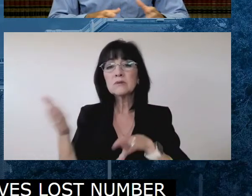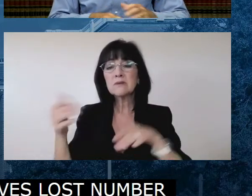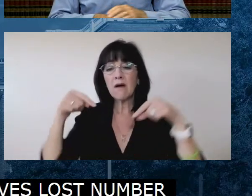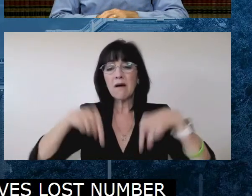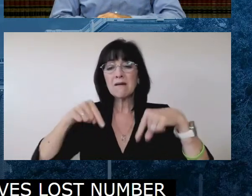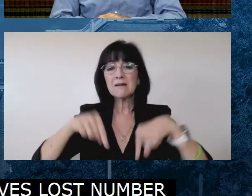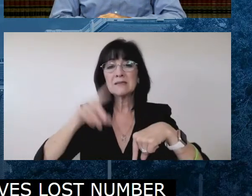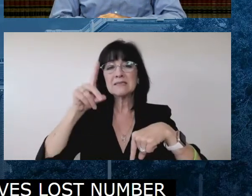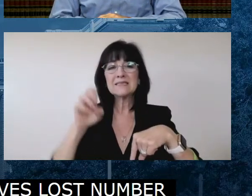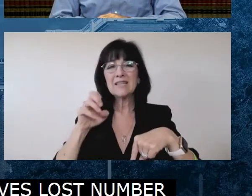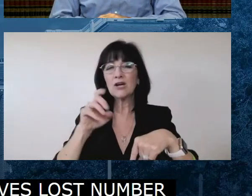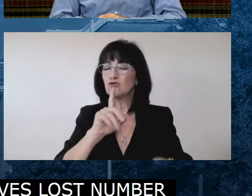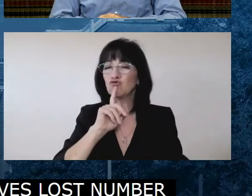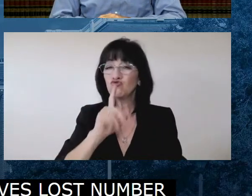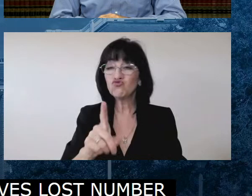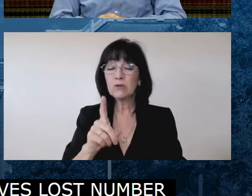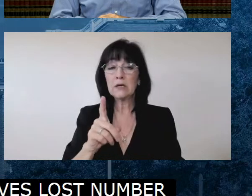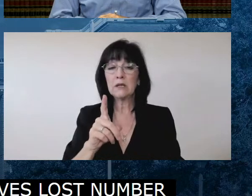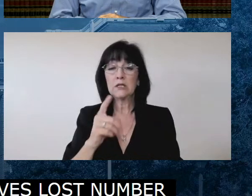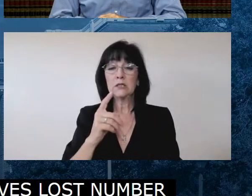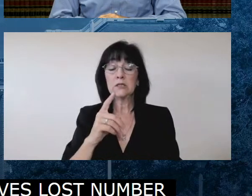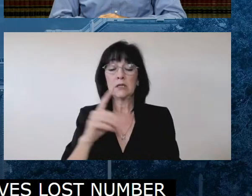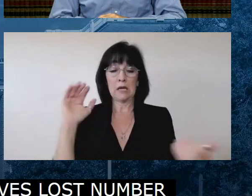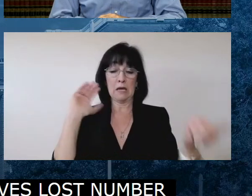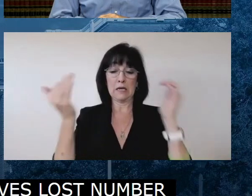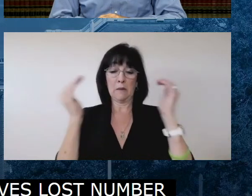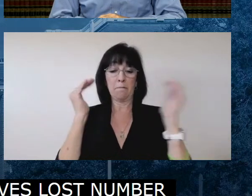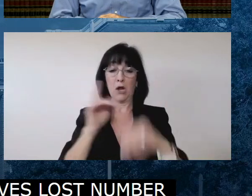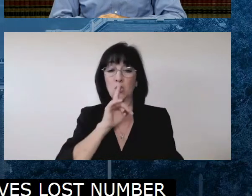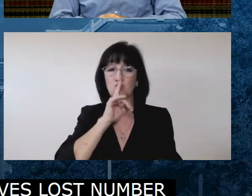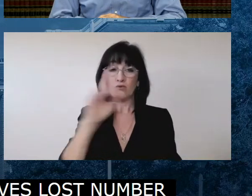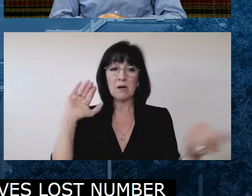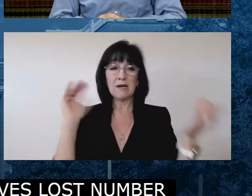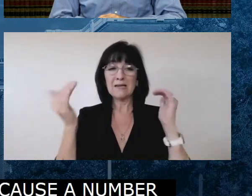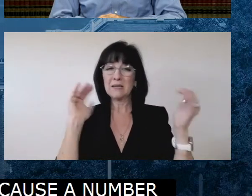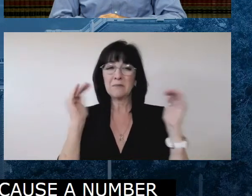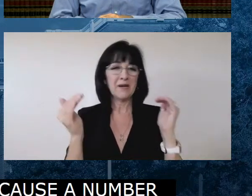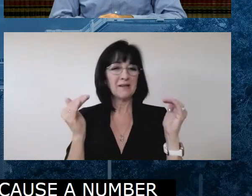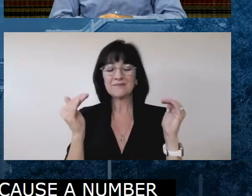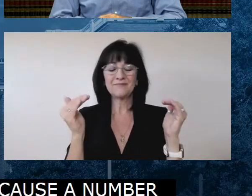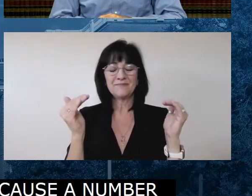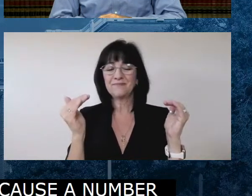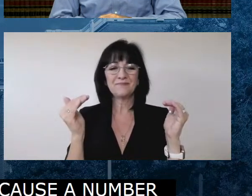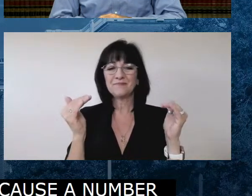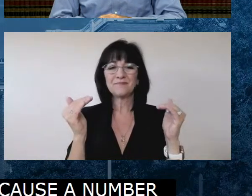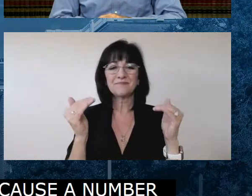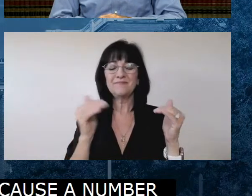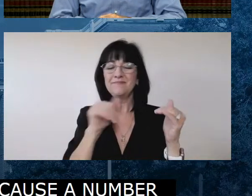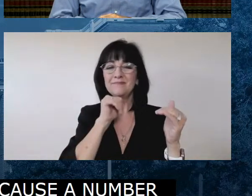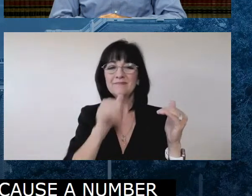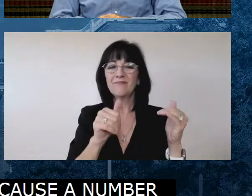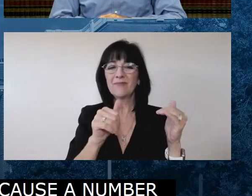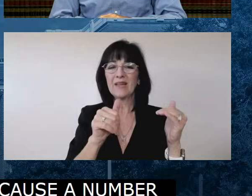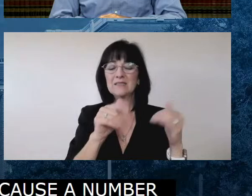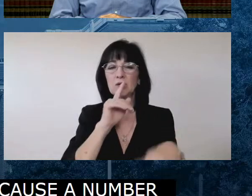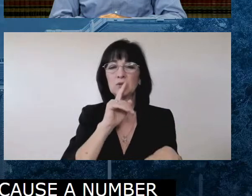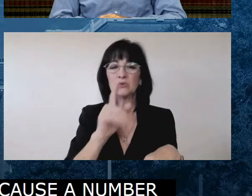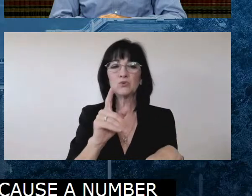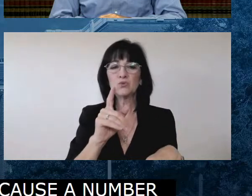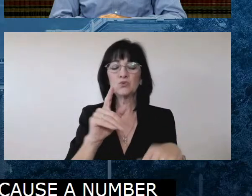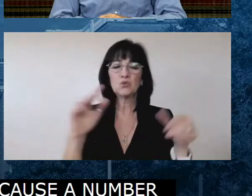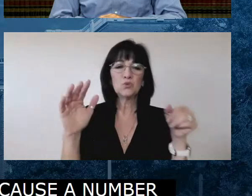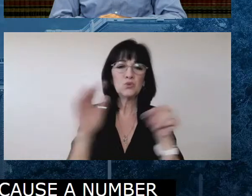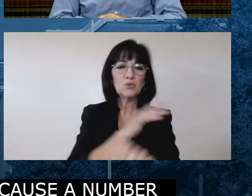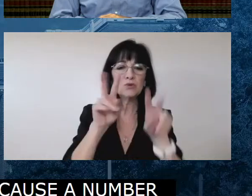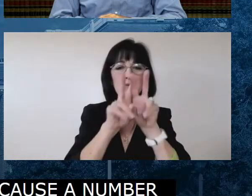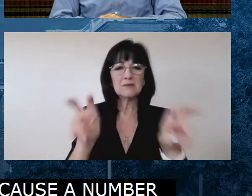because a number of those deaths were added to the total after further review,